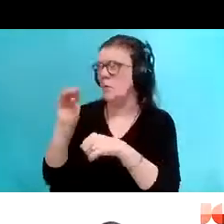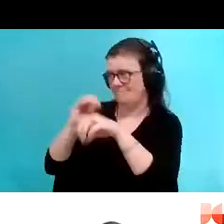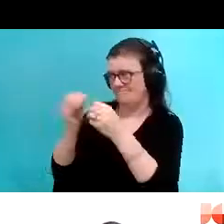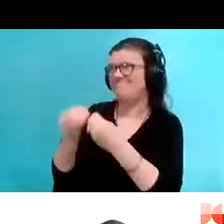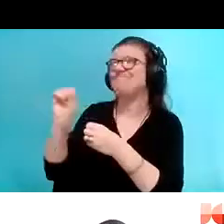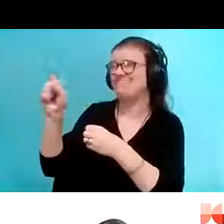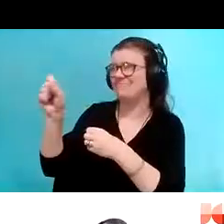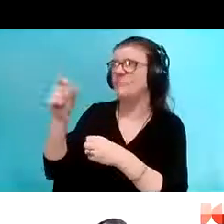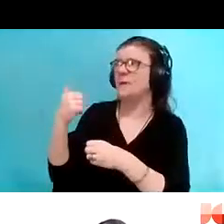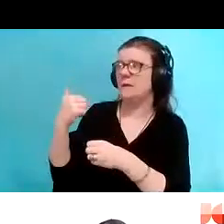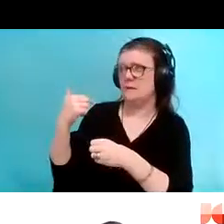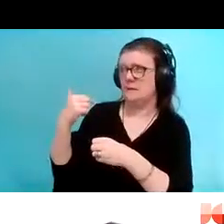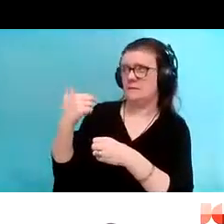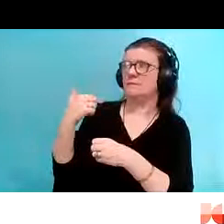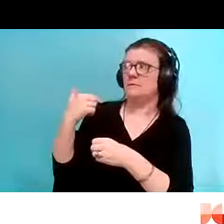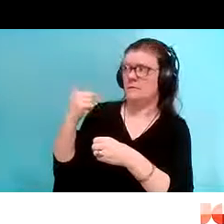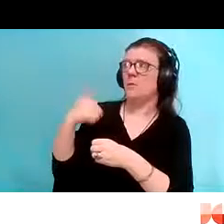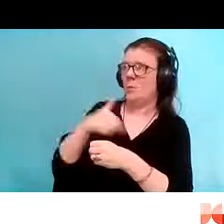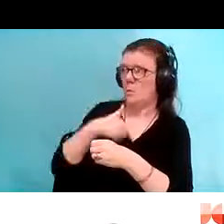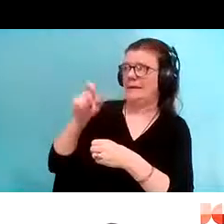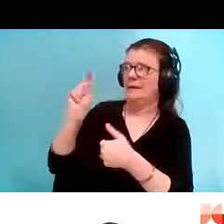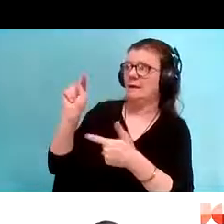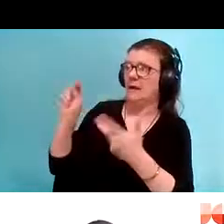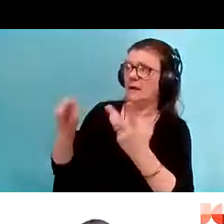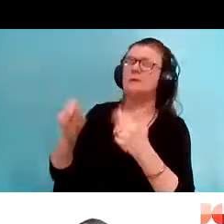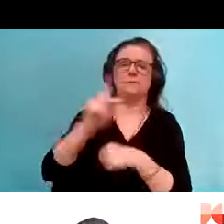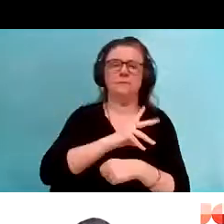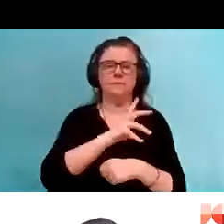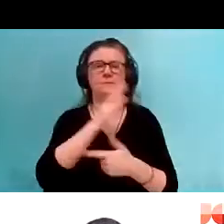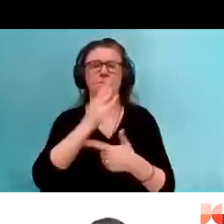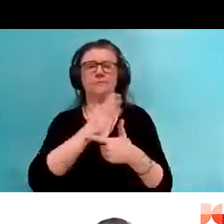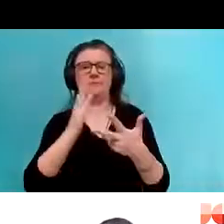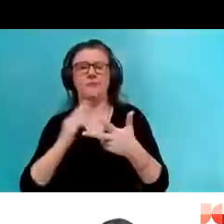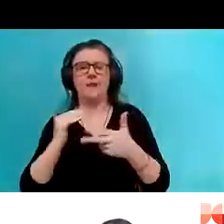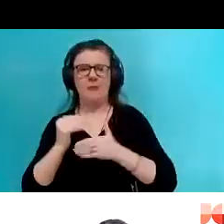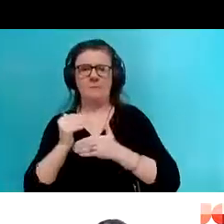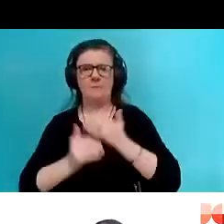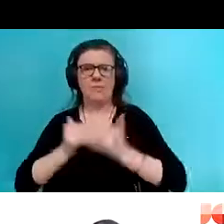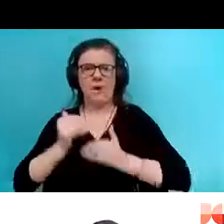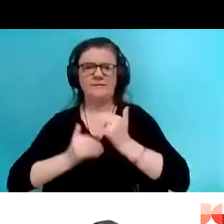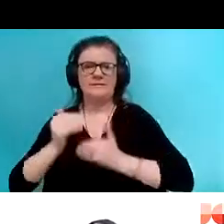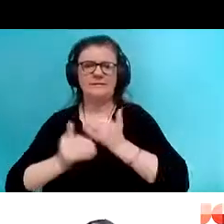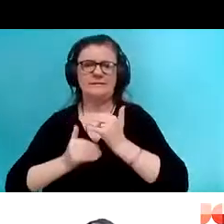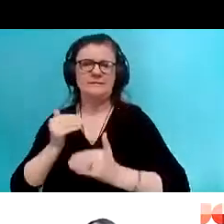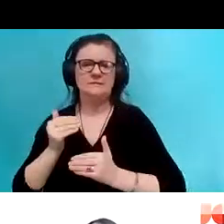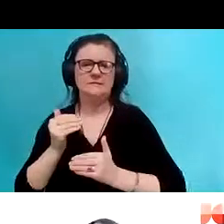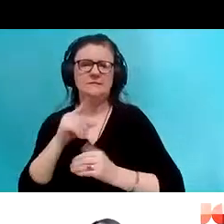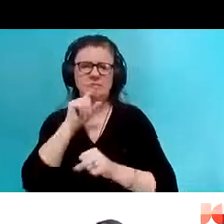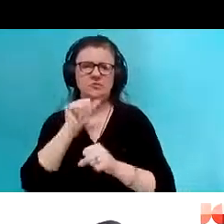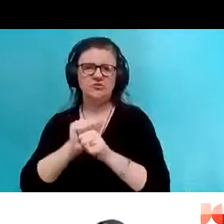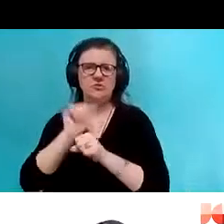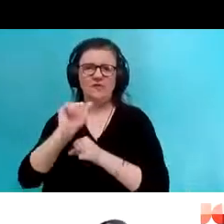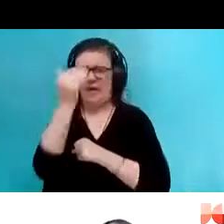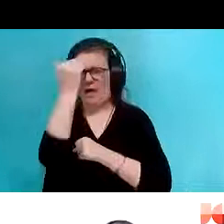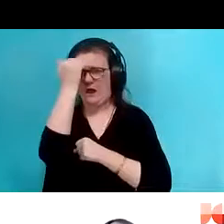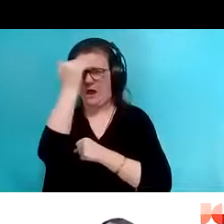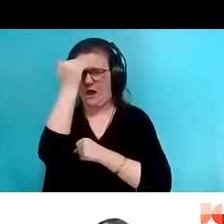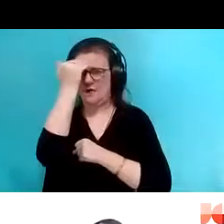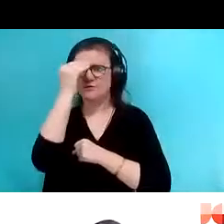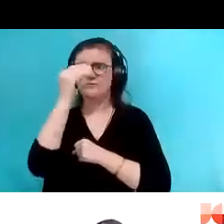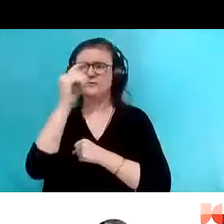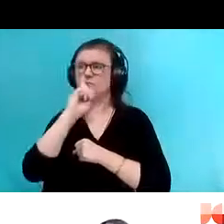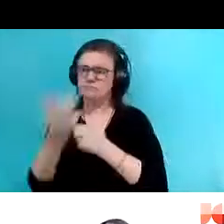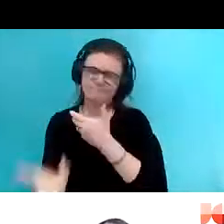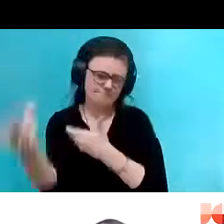these communities from the beginning. And finally, it's all about process as well and making sure that knowledge is institutionalised within